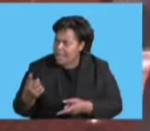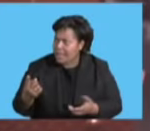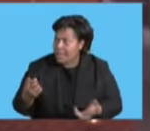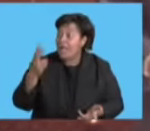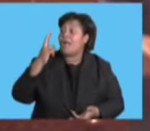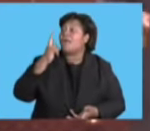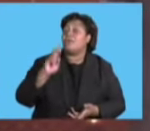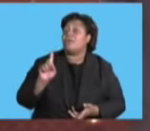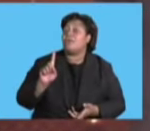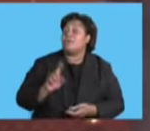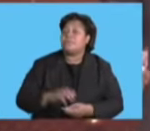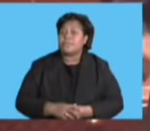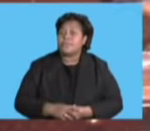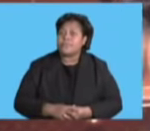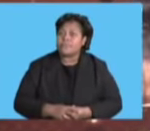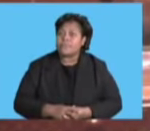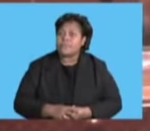again